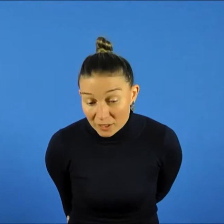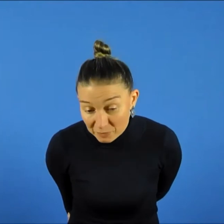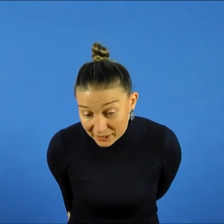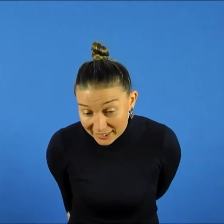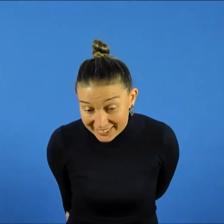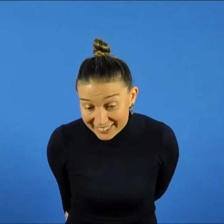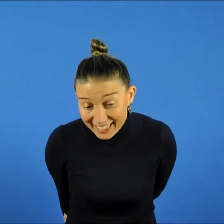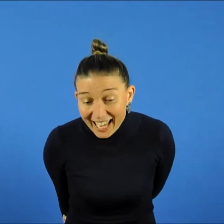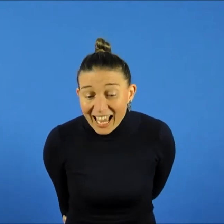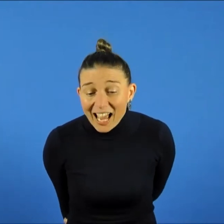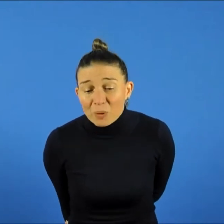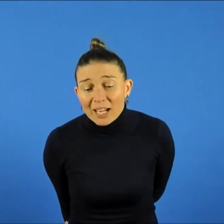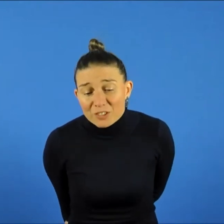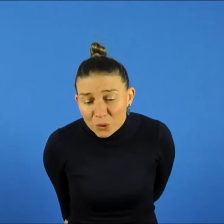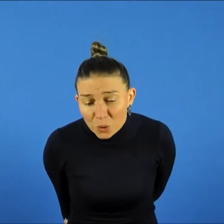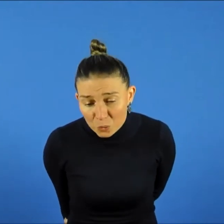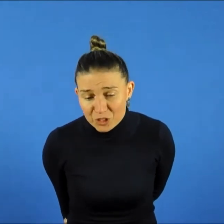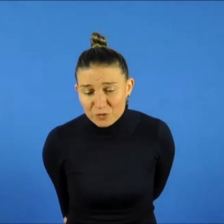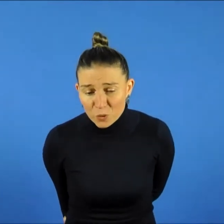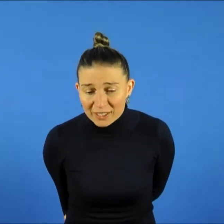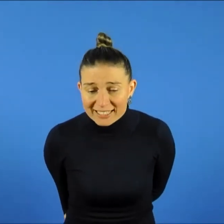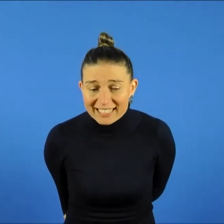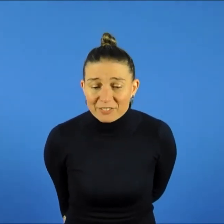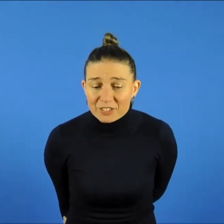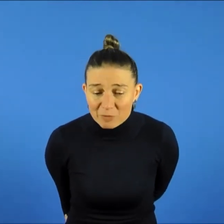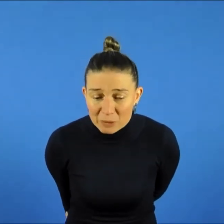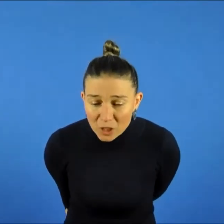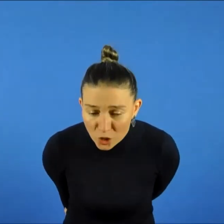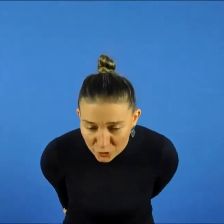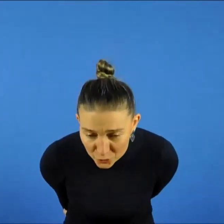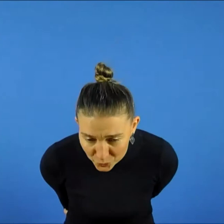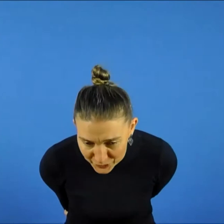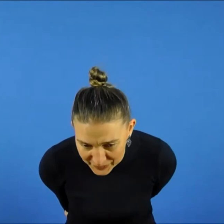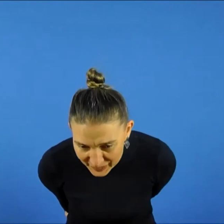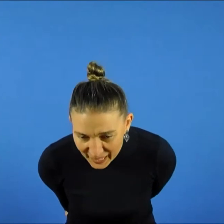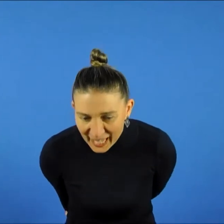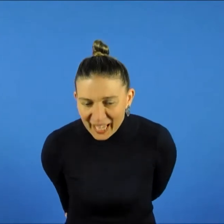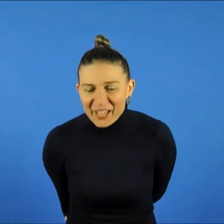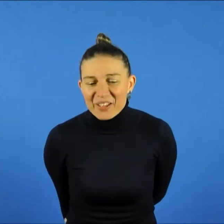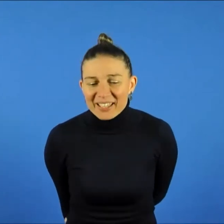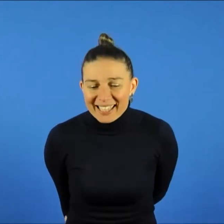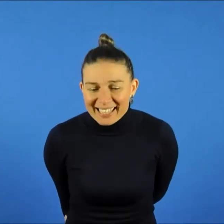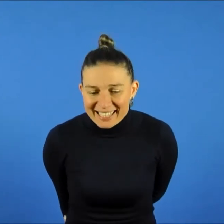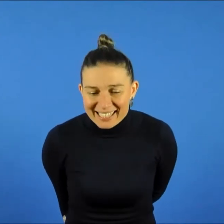equal possibilities. And what I do wish for is that for deaf people all over the world,